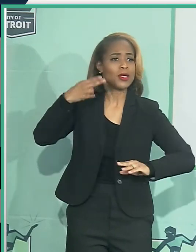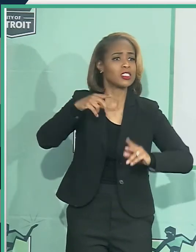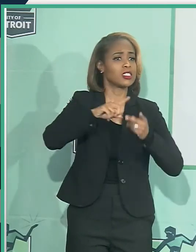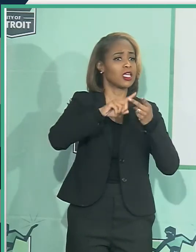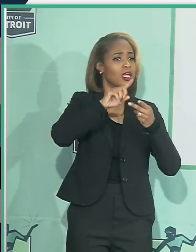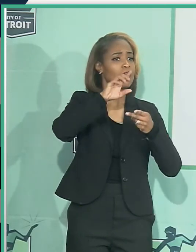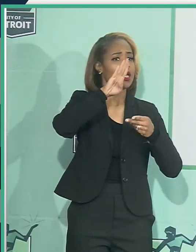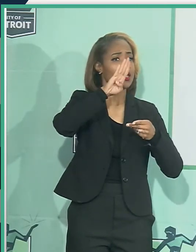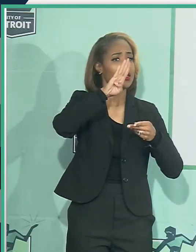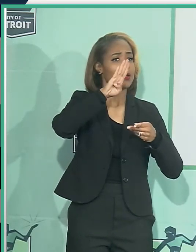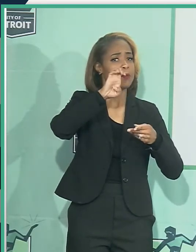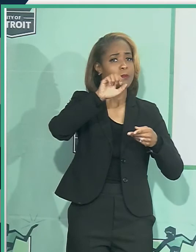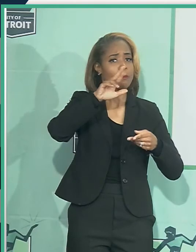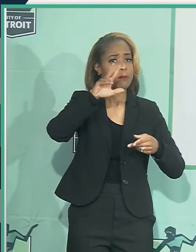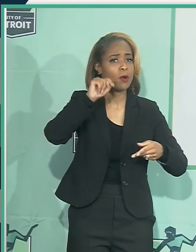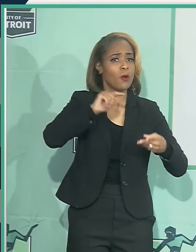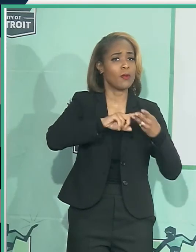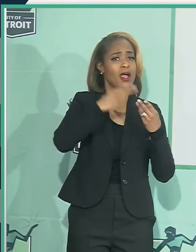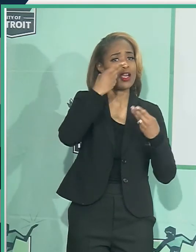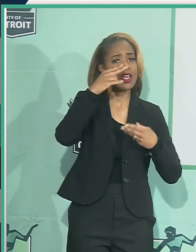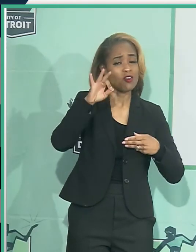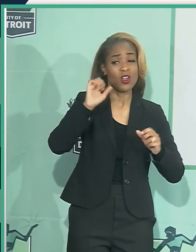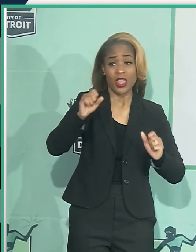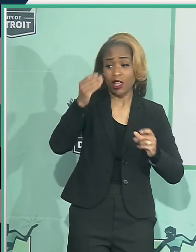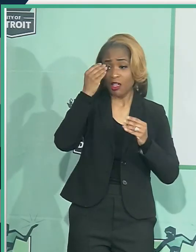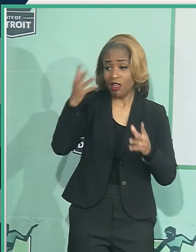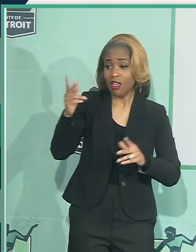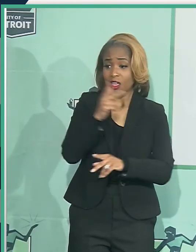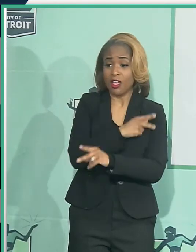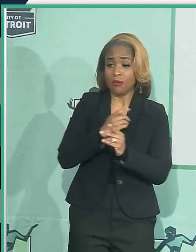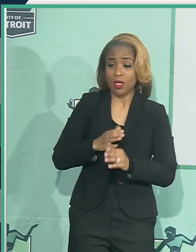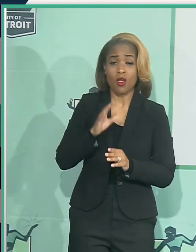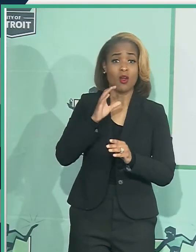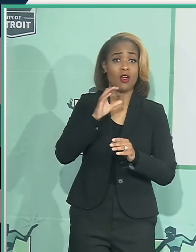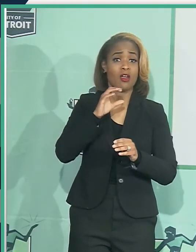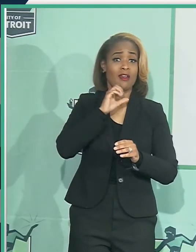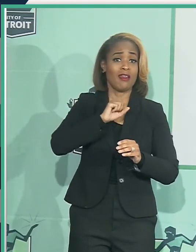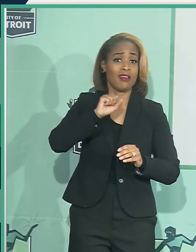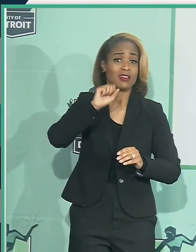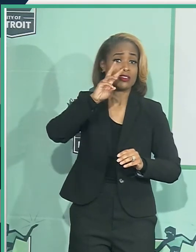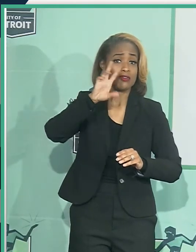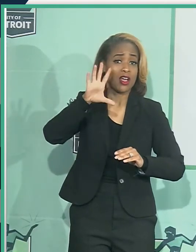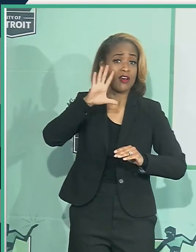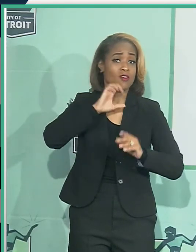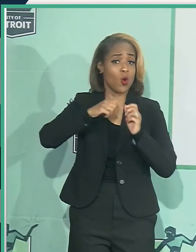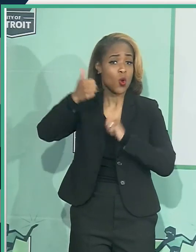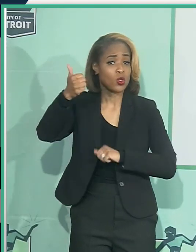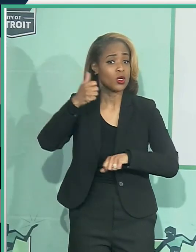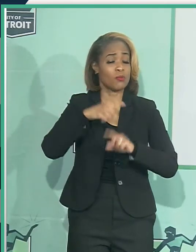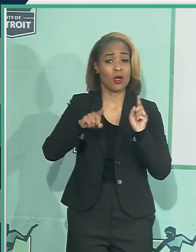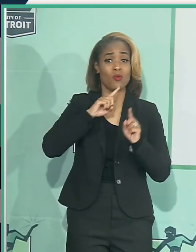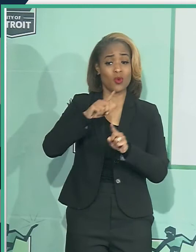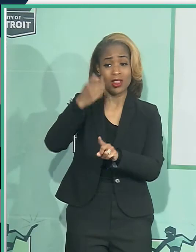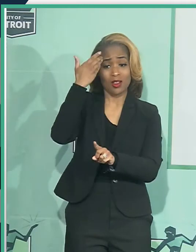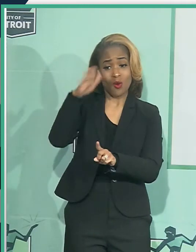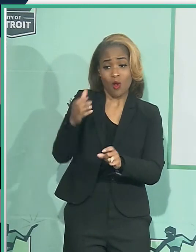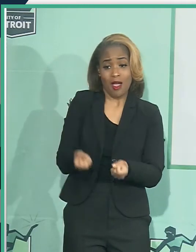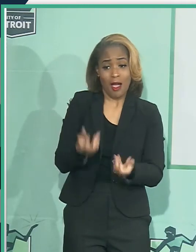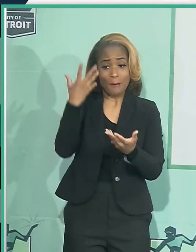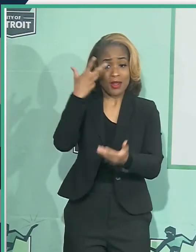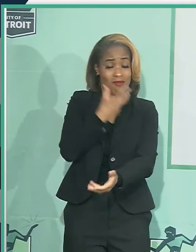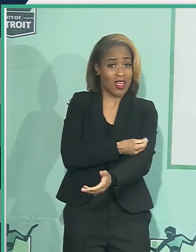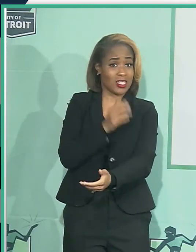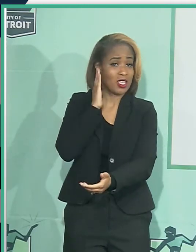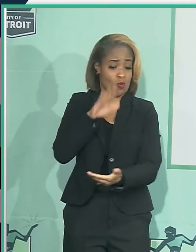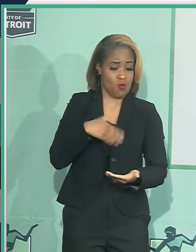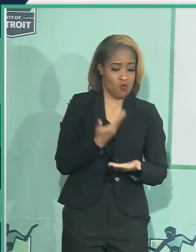Ford, is they can tell their patients over 65 will put you in a queue, but they actually don't know how many vaccines are